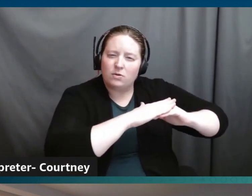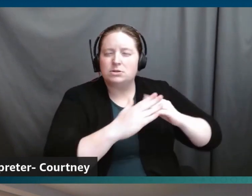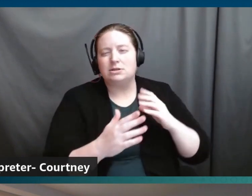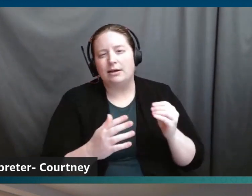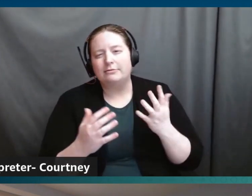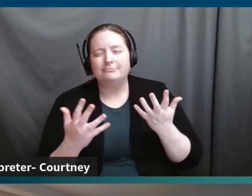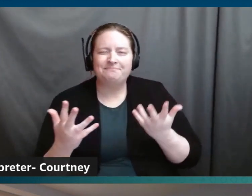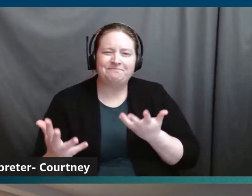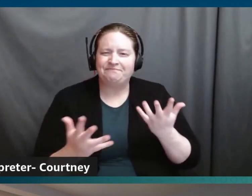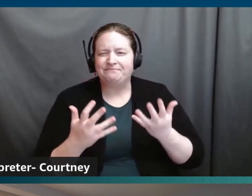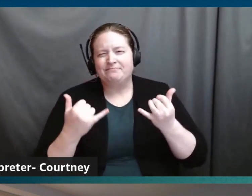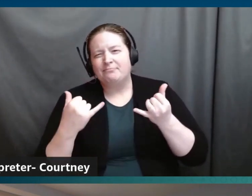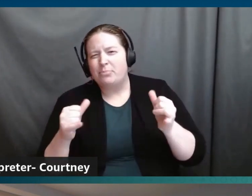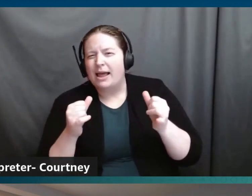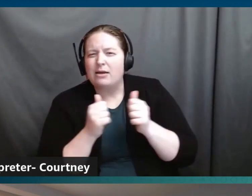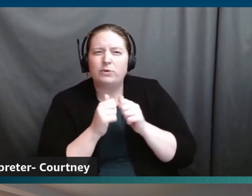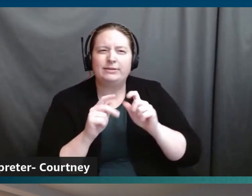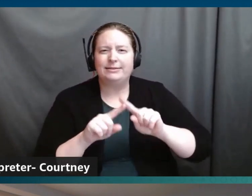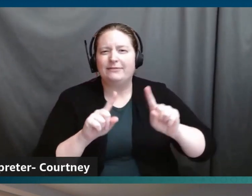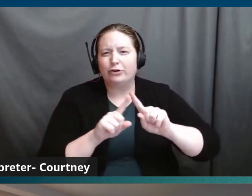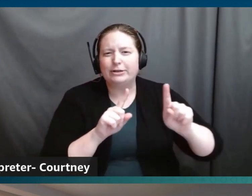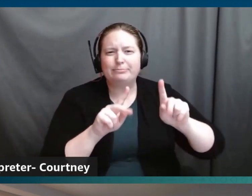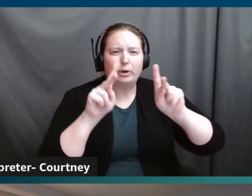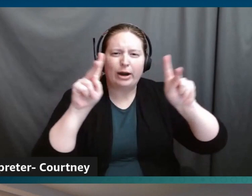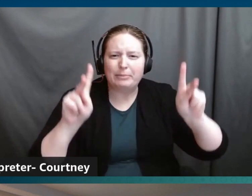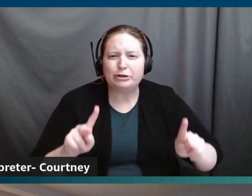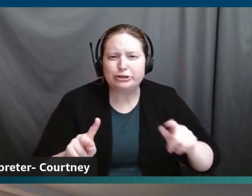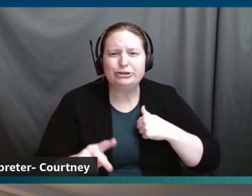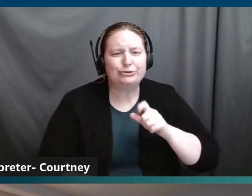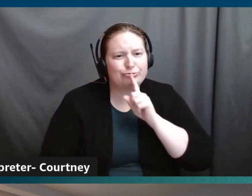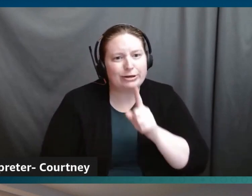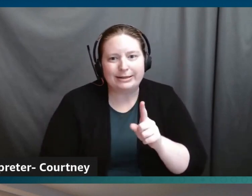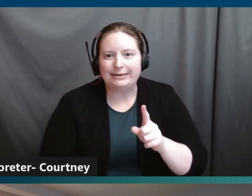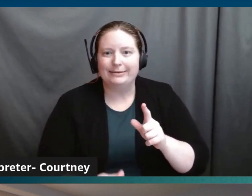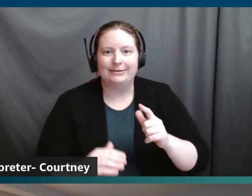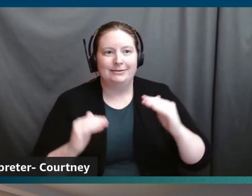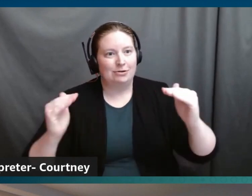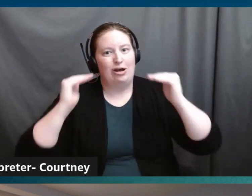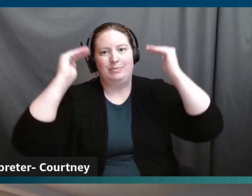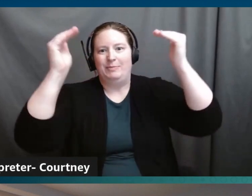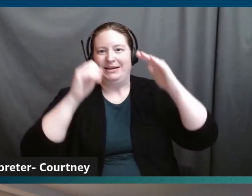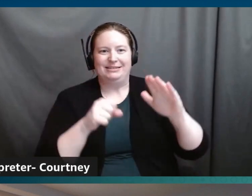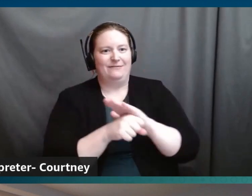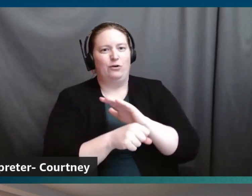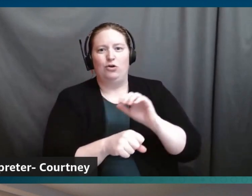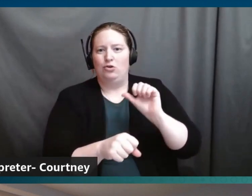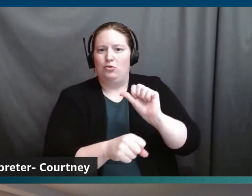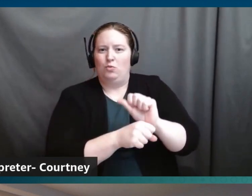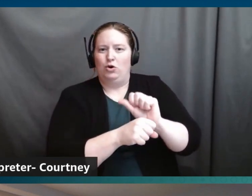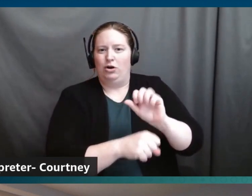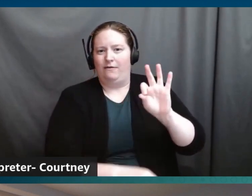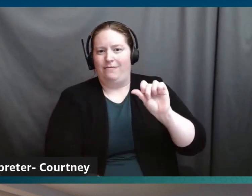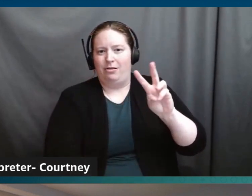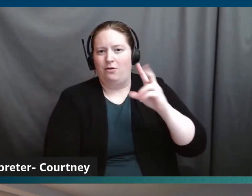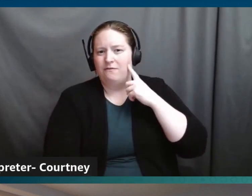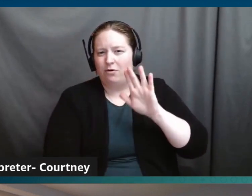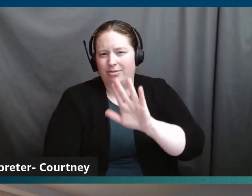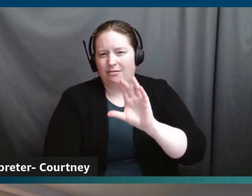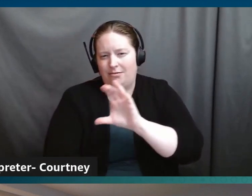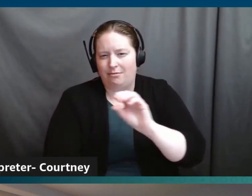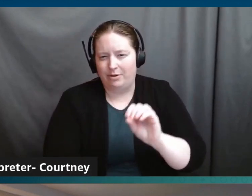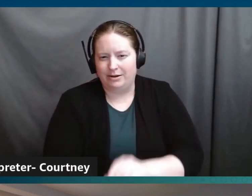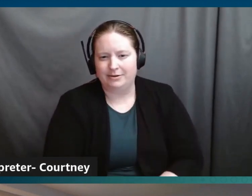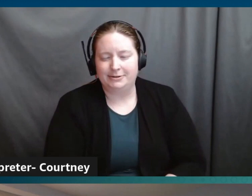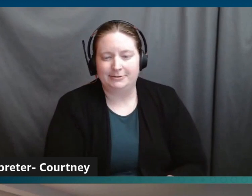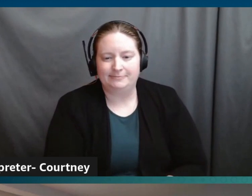different parameters to really optimize the entire workflow process for their company. Wow,